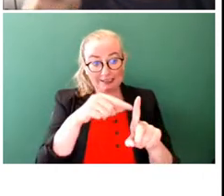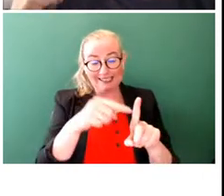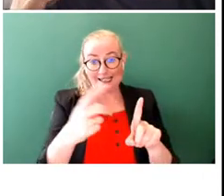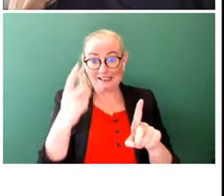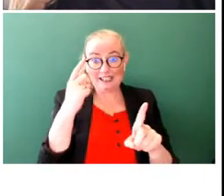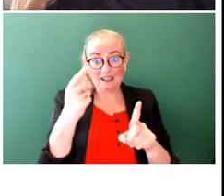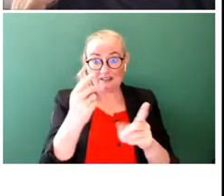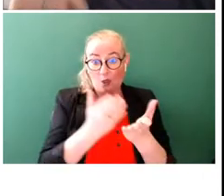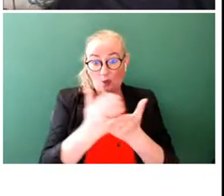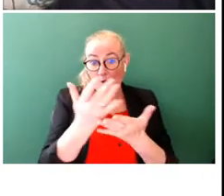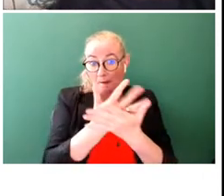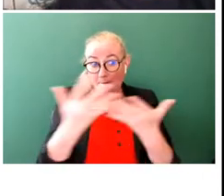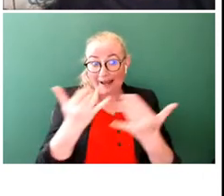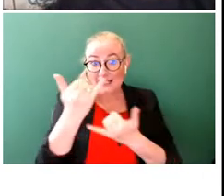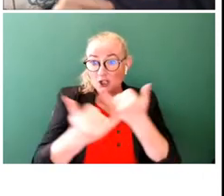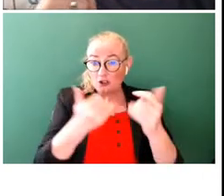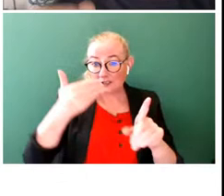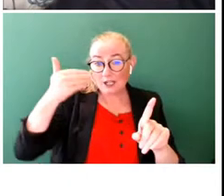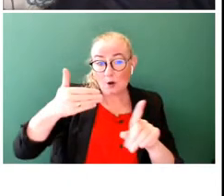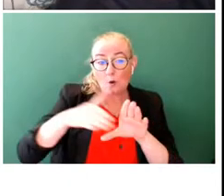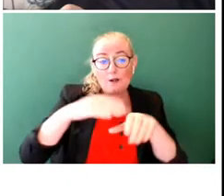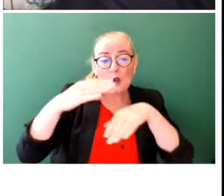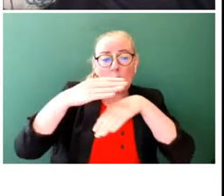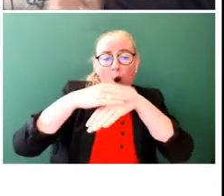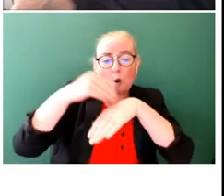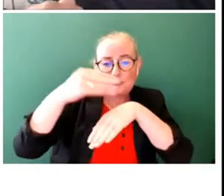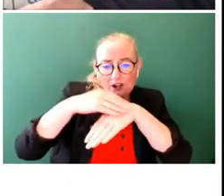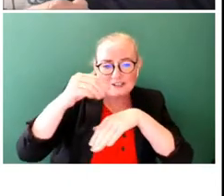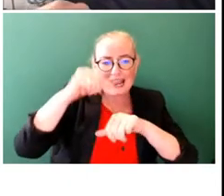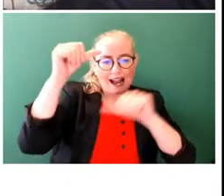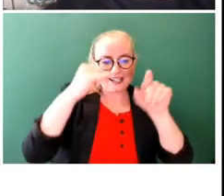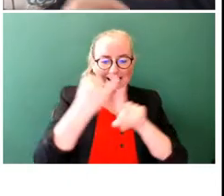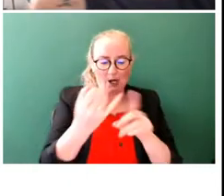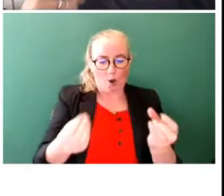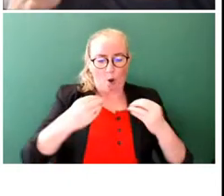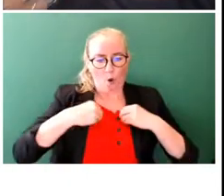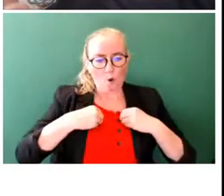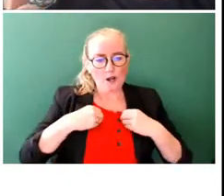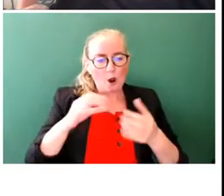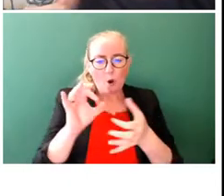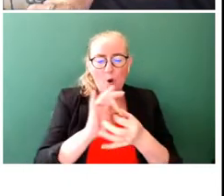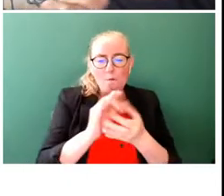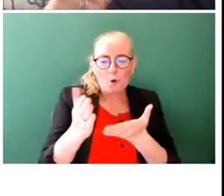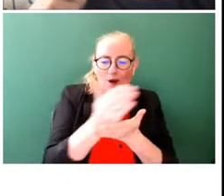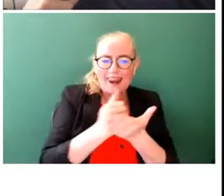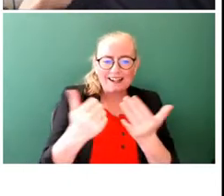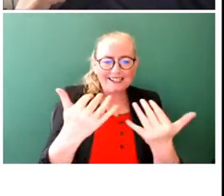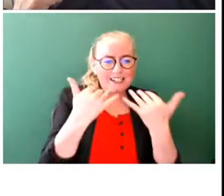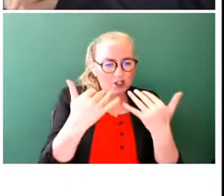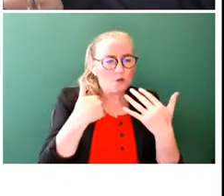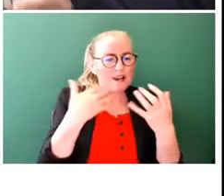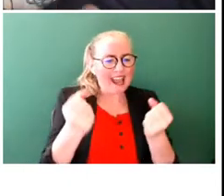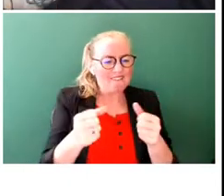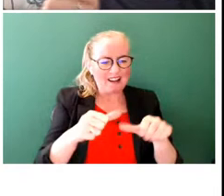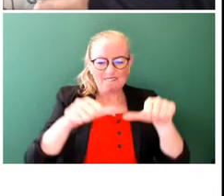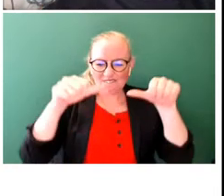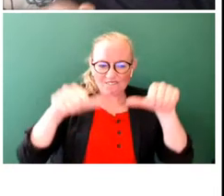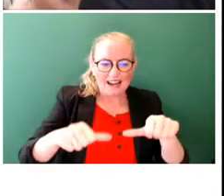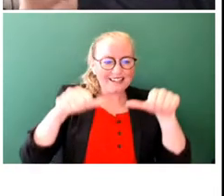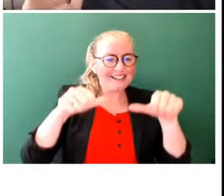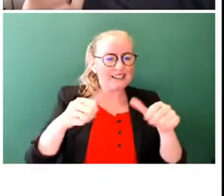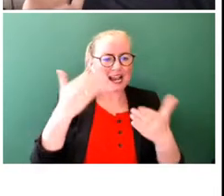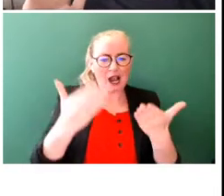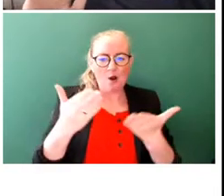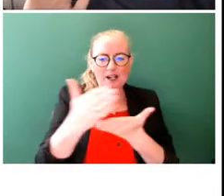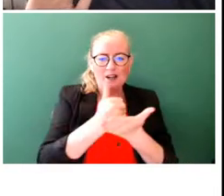of years with older adults in their own homes to collect these data. So we've got validated modules about collecting